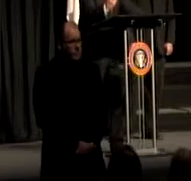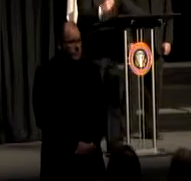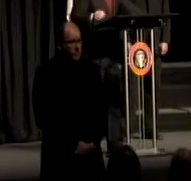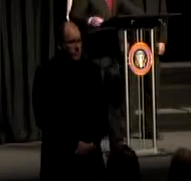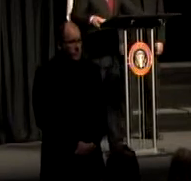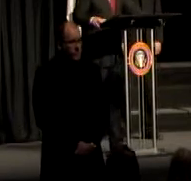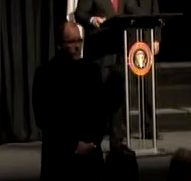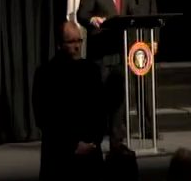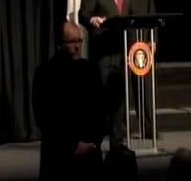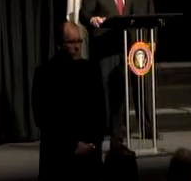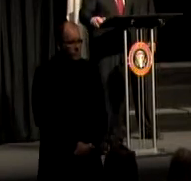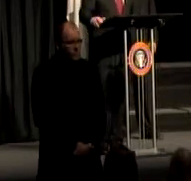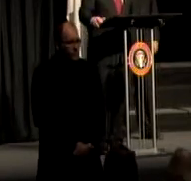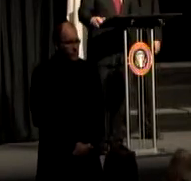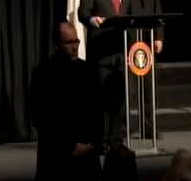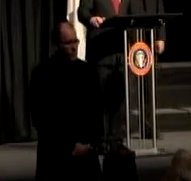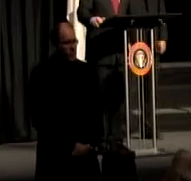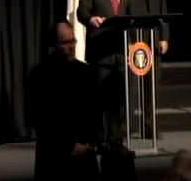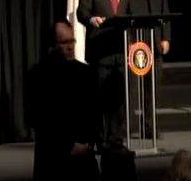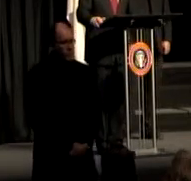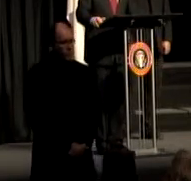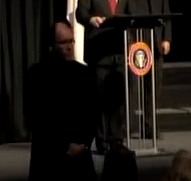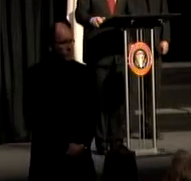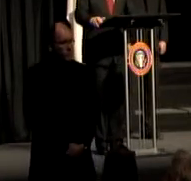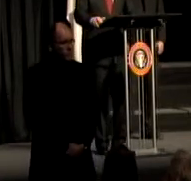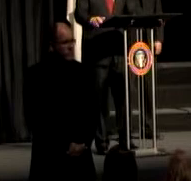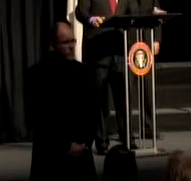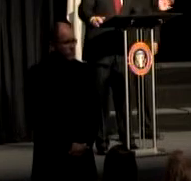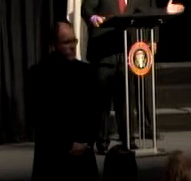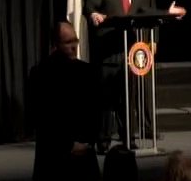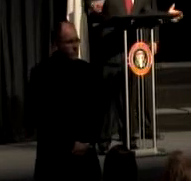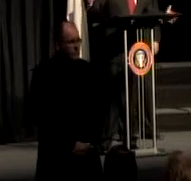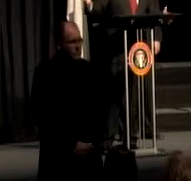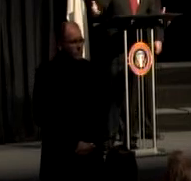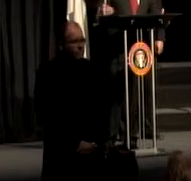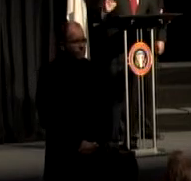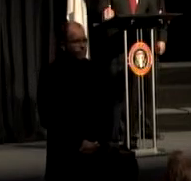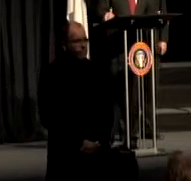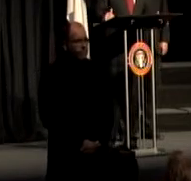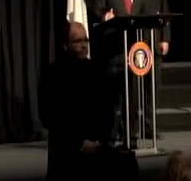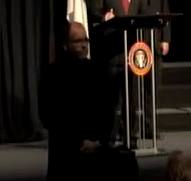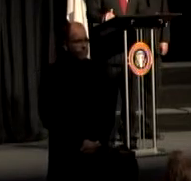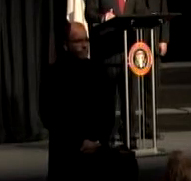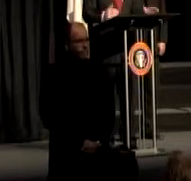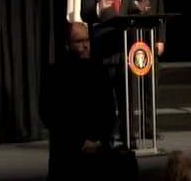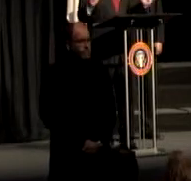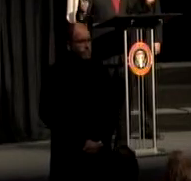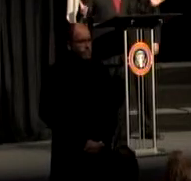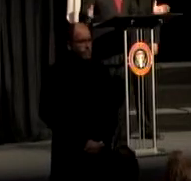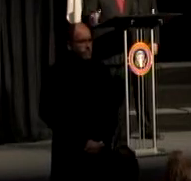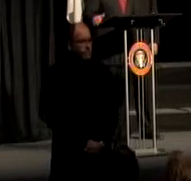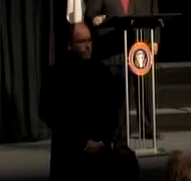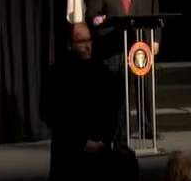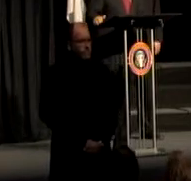sometimes you see on Sunday morning in church sometimes you see the music and the singing and the preaching that's the